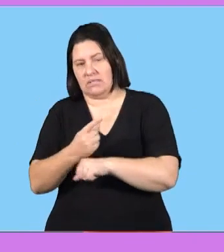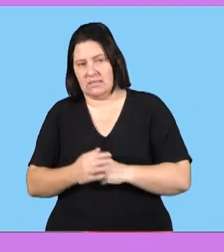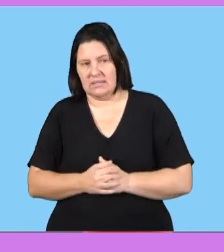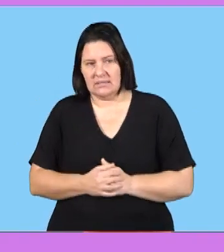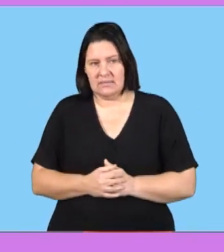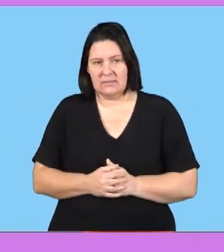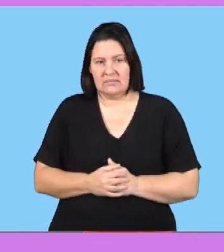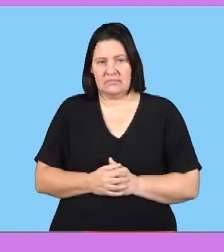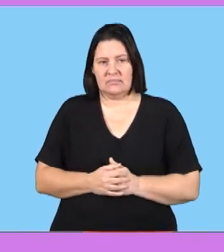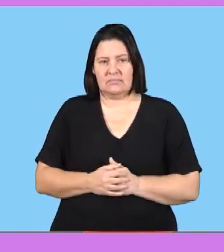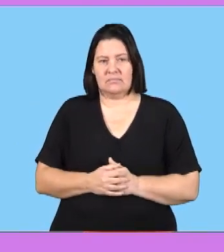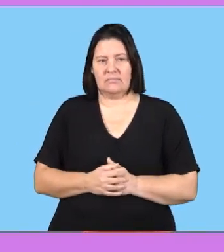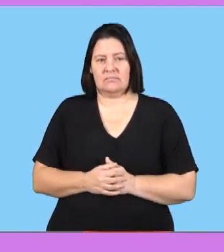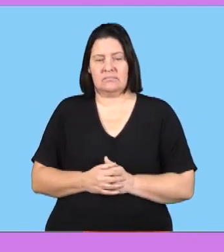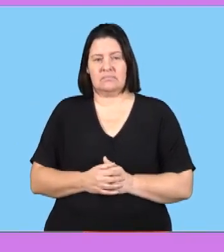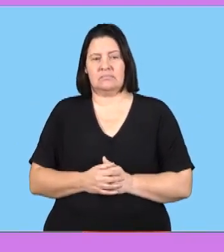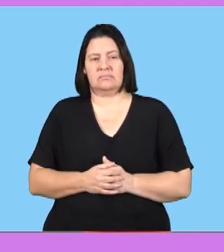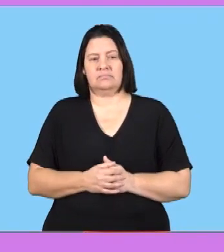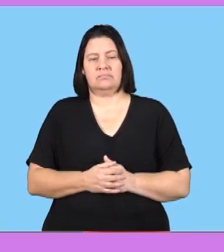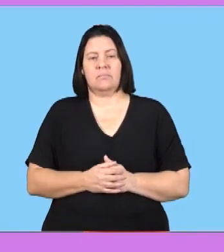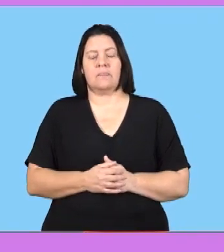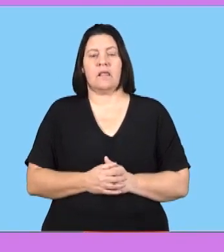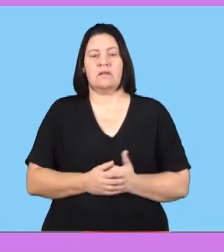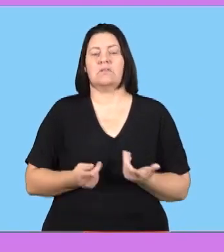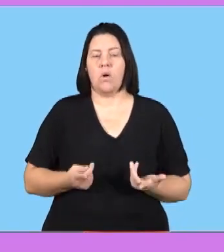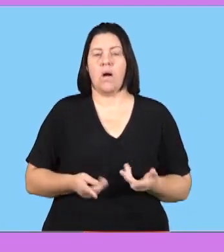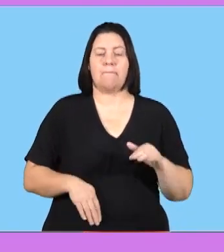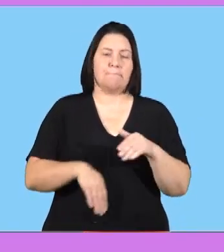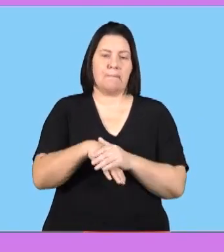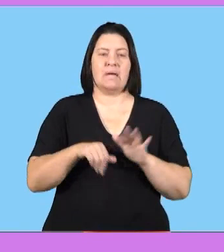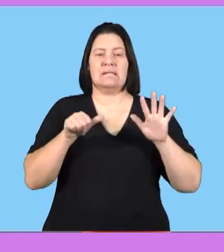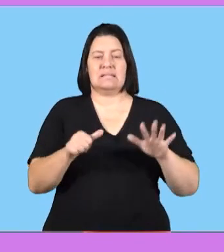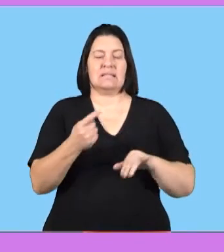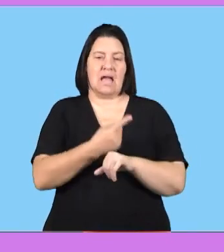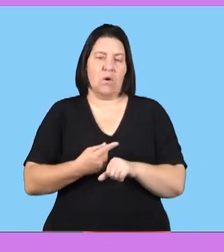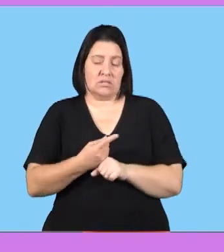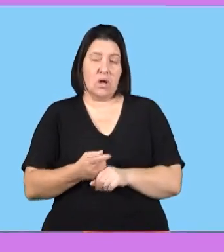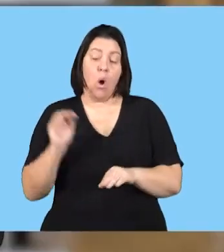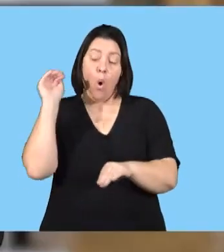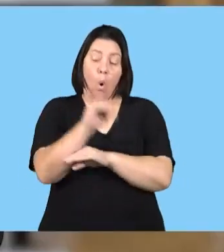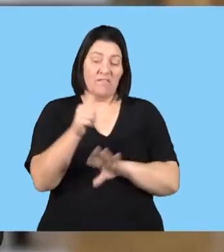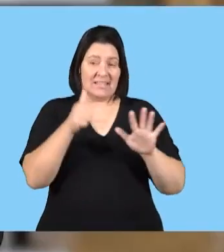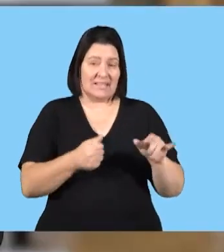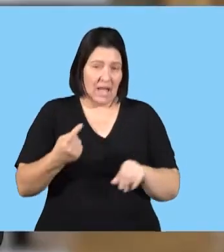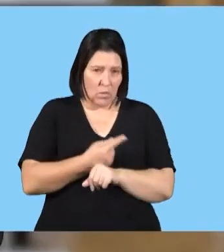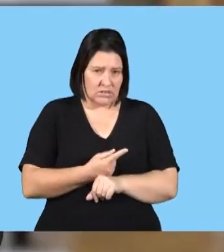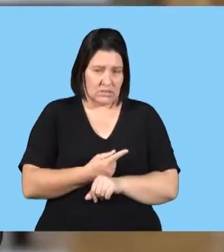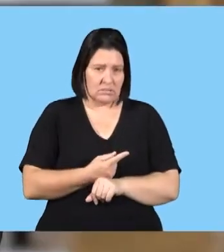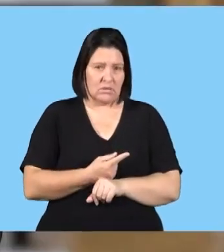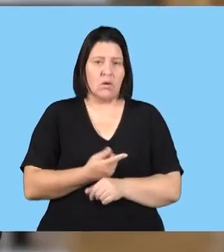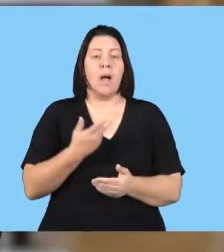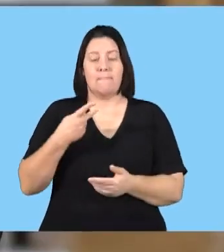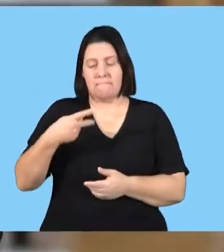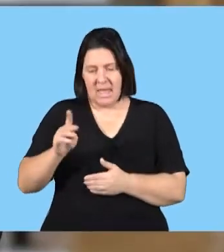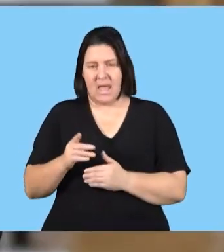is 6 hours. This covers up to 6 hours. Once you exceed 6 hours, then